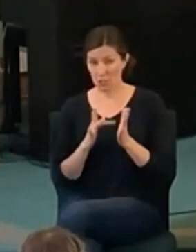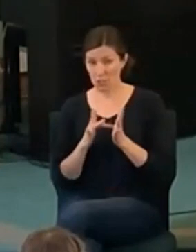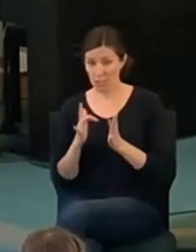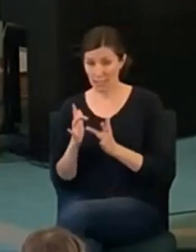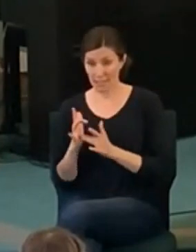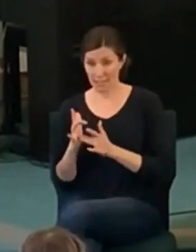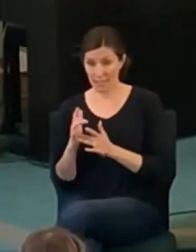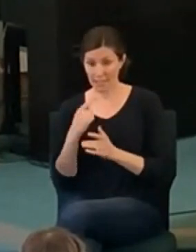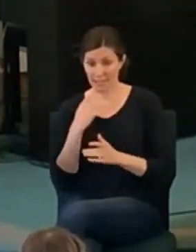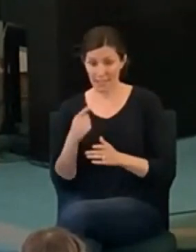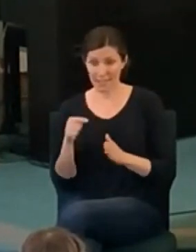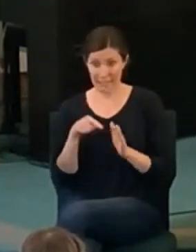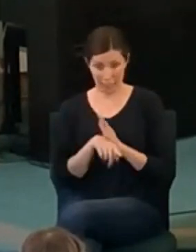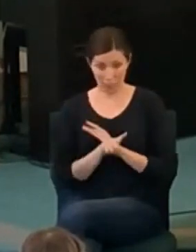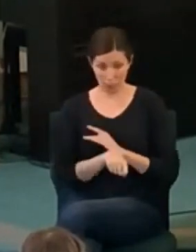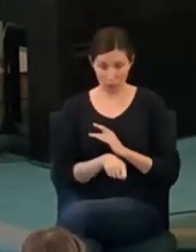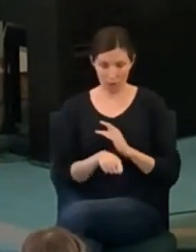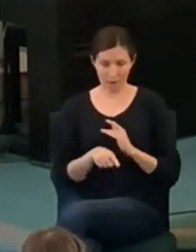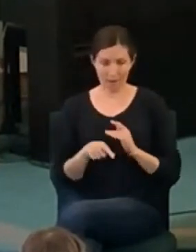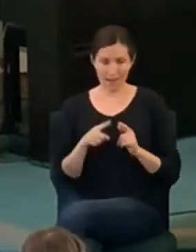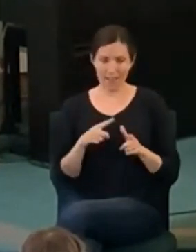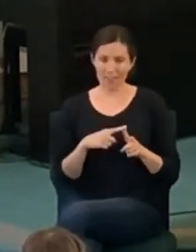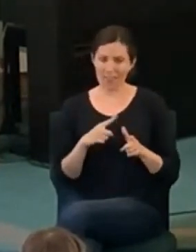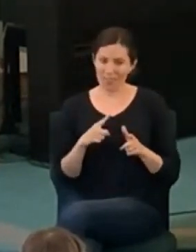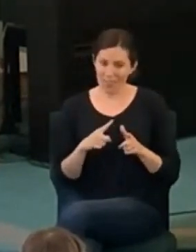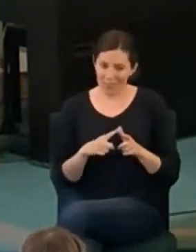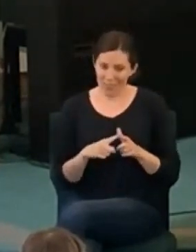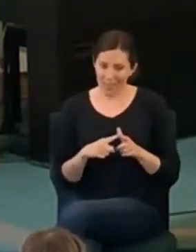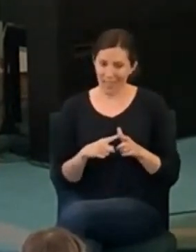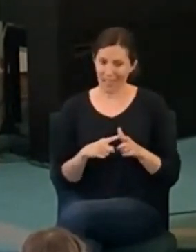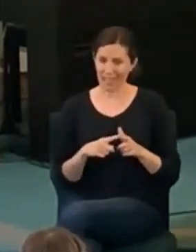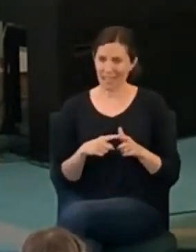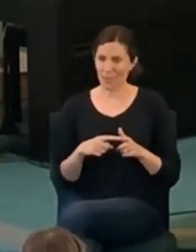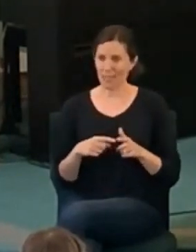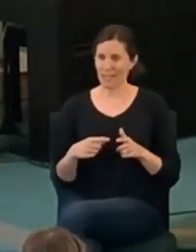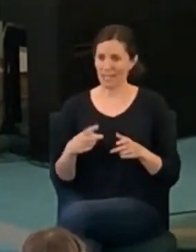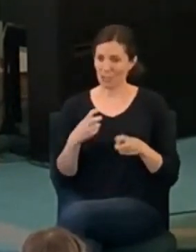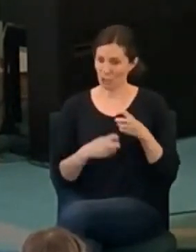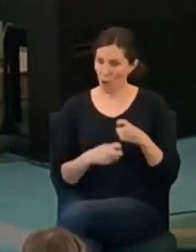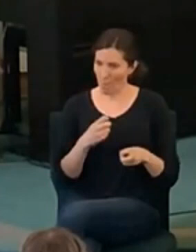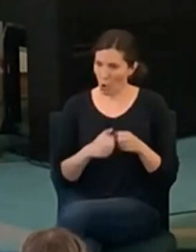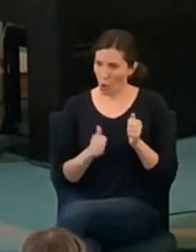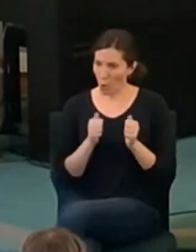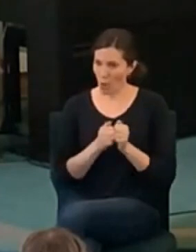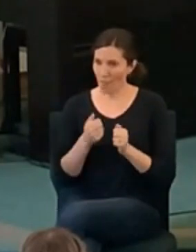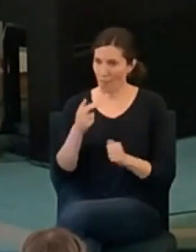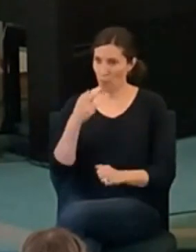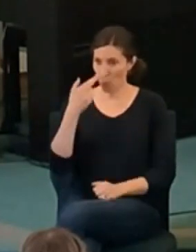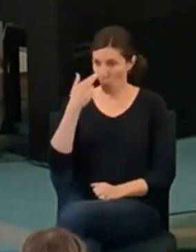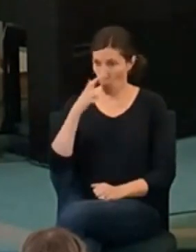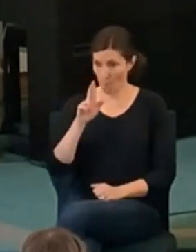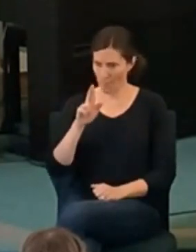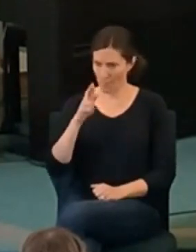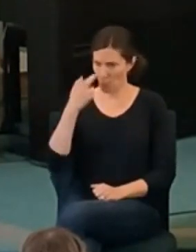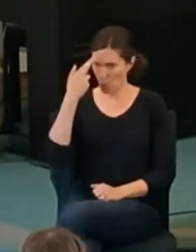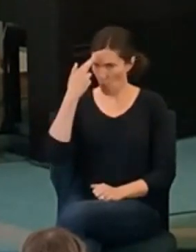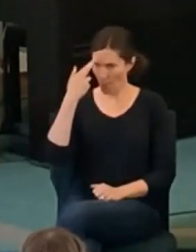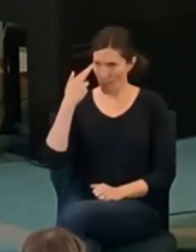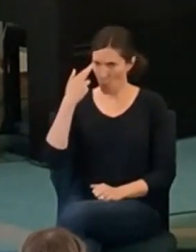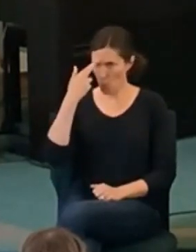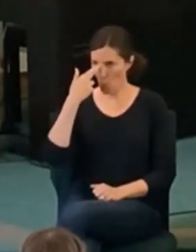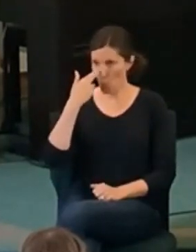also another level. See, Jews in this time under the Roman Empire, they didn't have the authority to take someone's